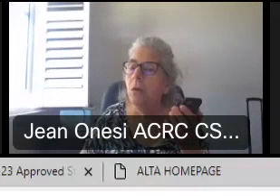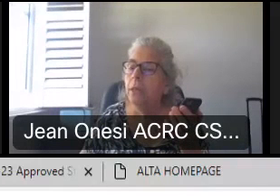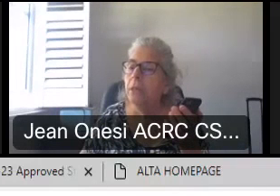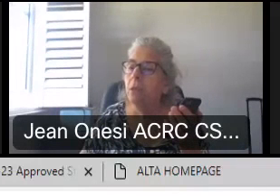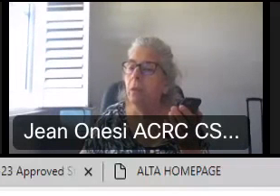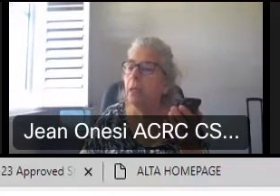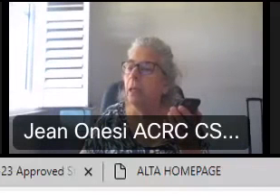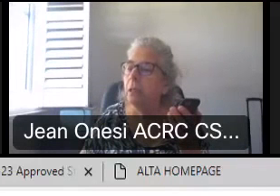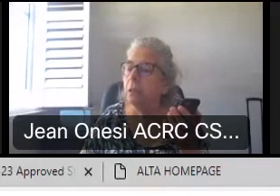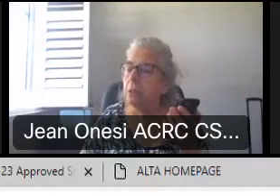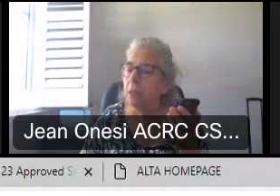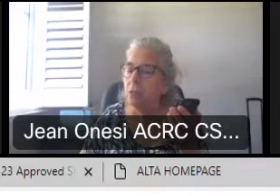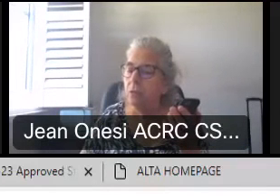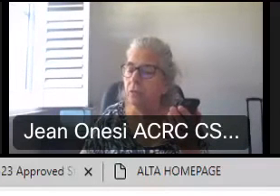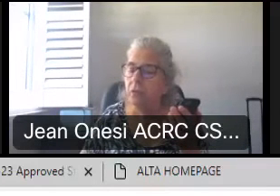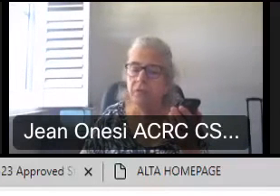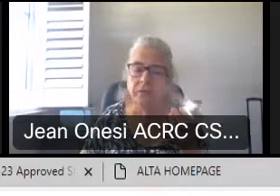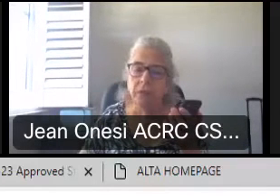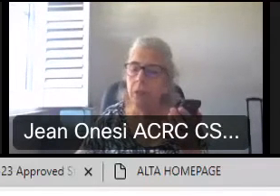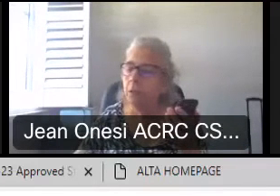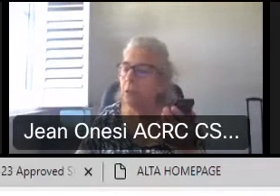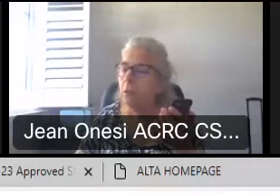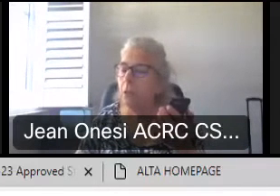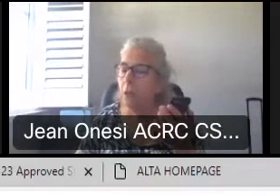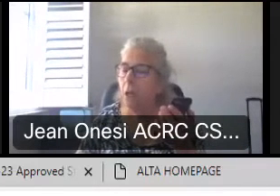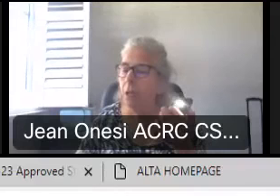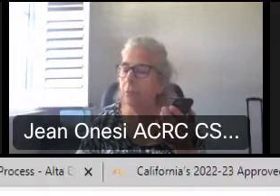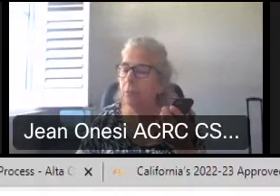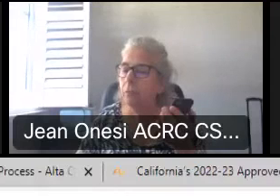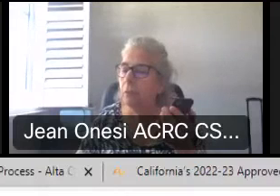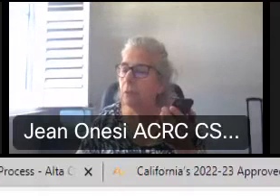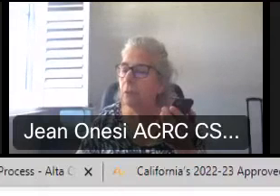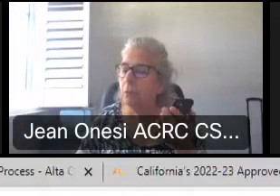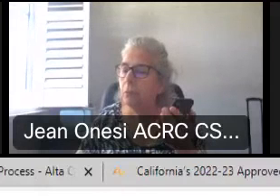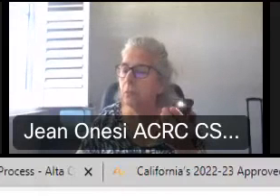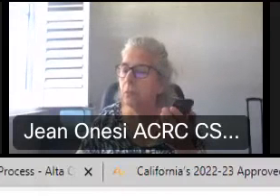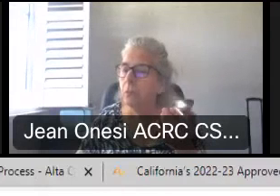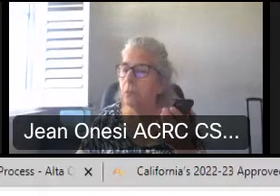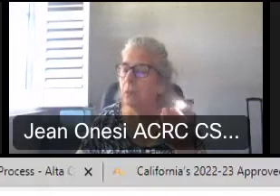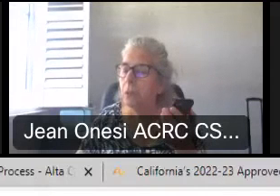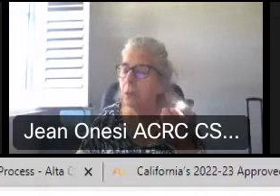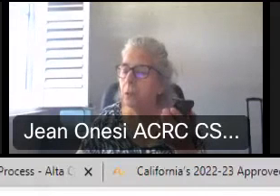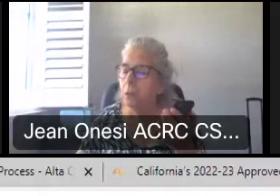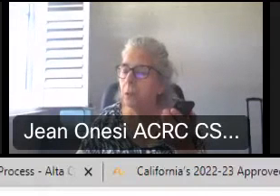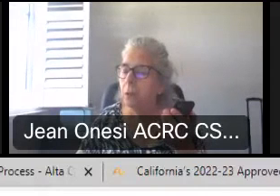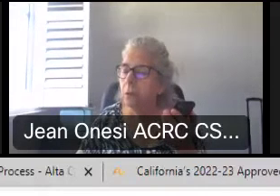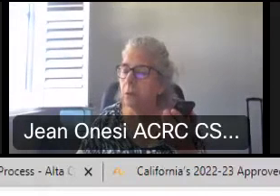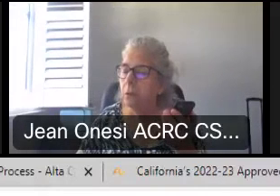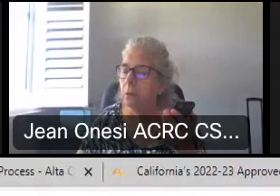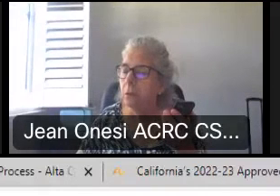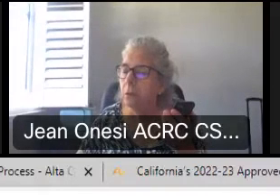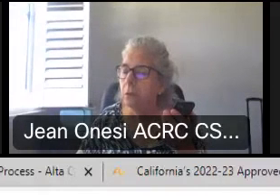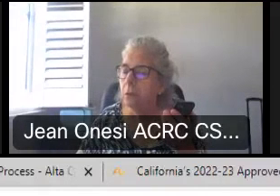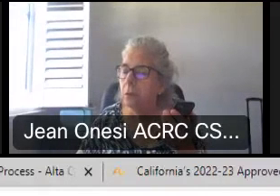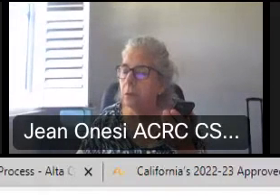members related to the development, the board members for the strategic plan. It was quite a bit of work, but it's available on